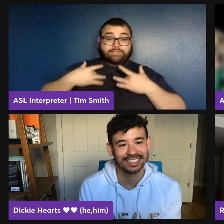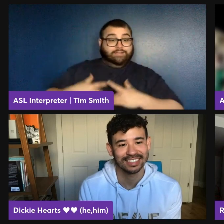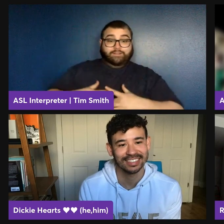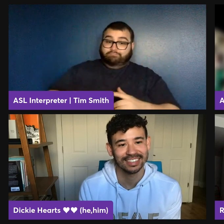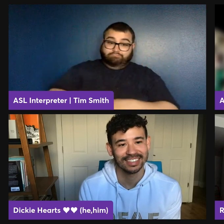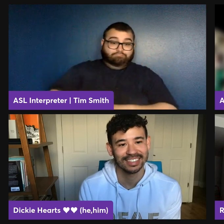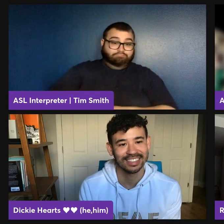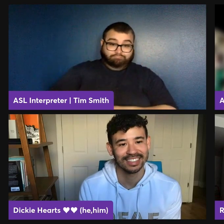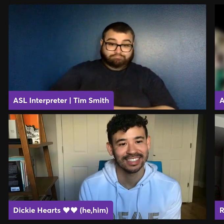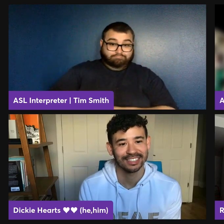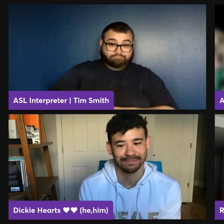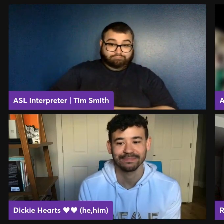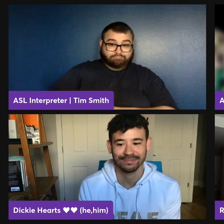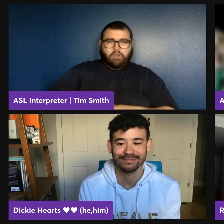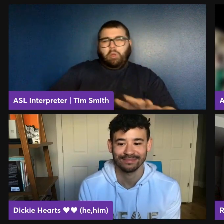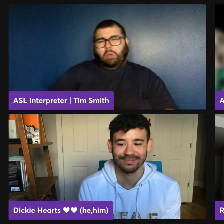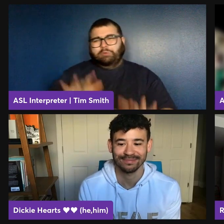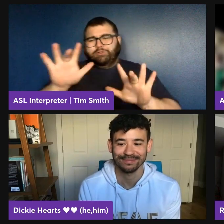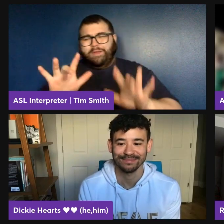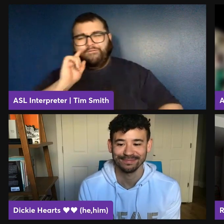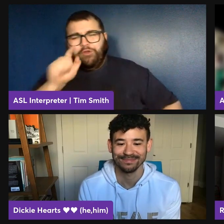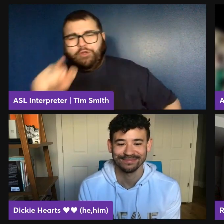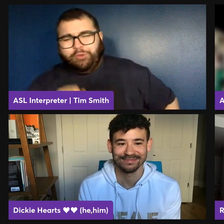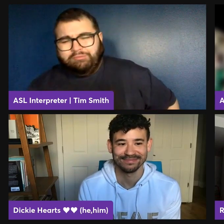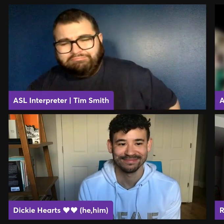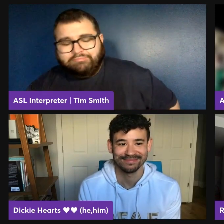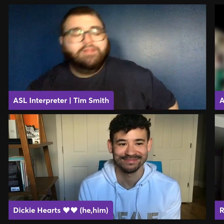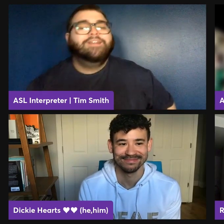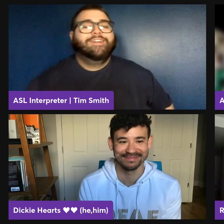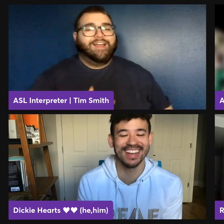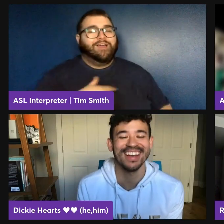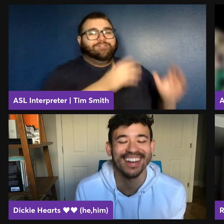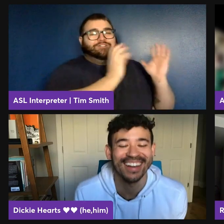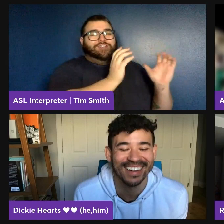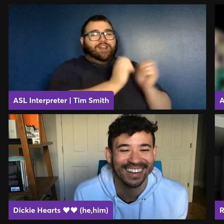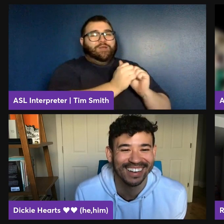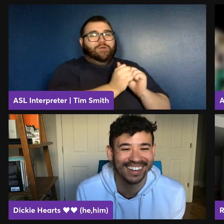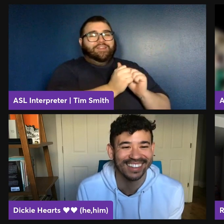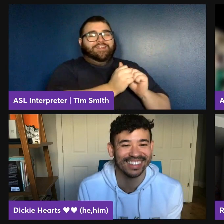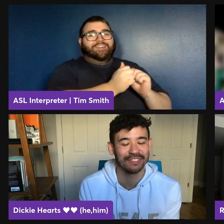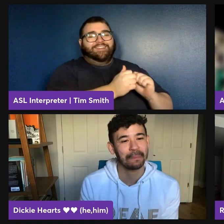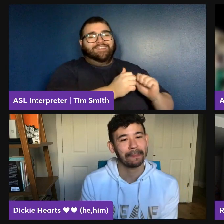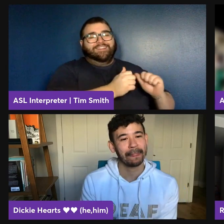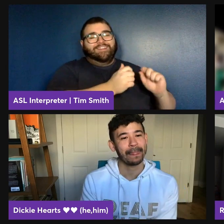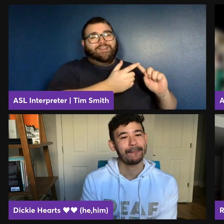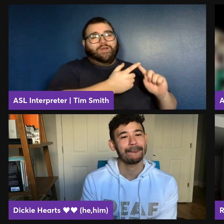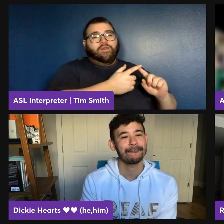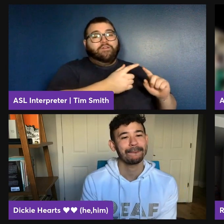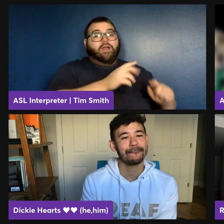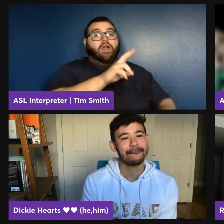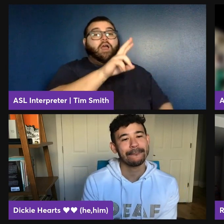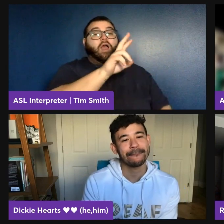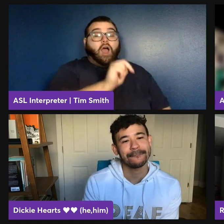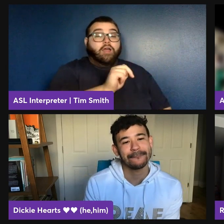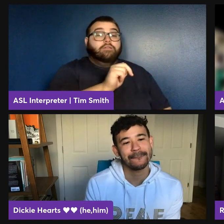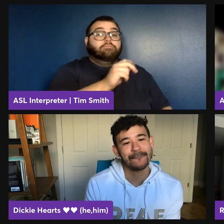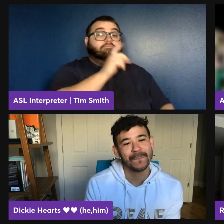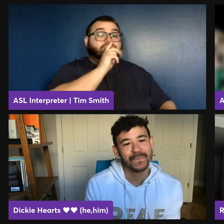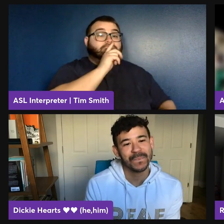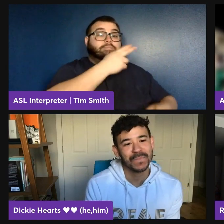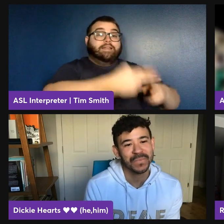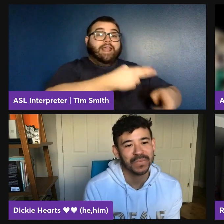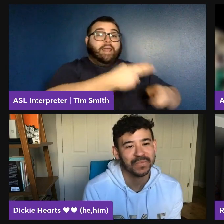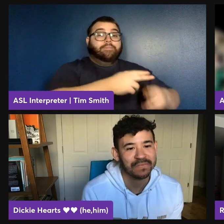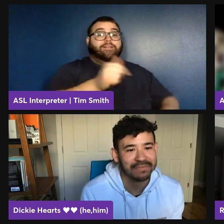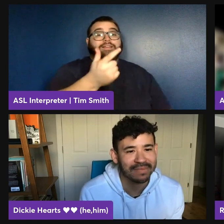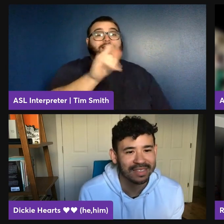I did not know Dickie. Oh, too bad for you. And I was chatting with one of our unnamed gay disabled friends, I will not